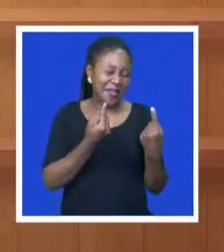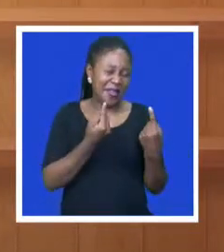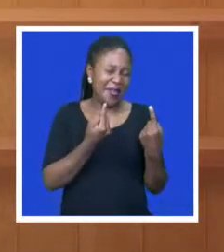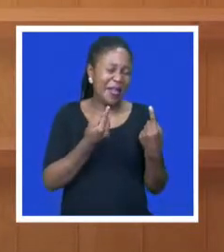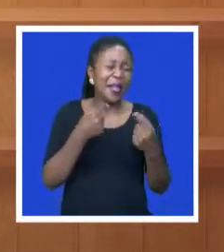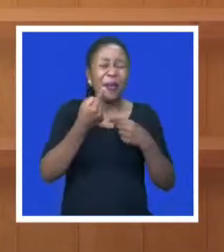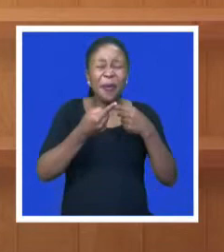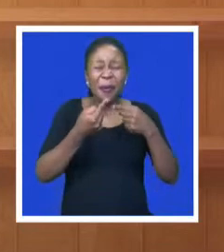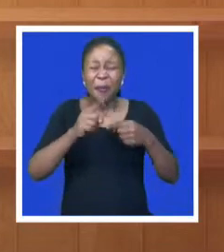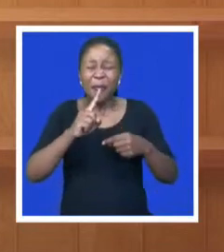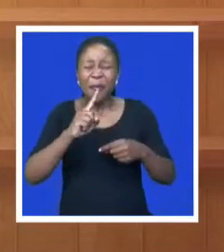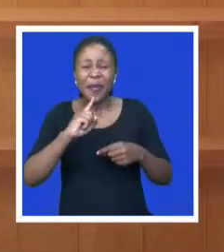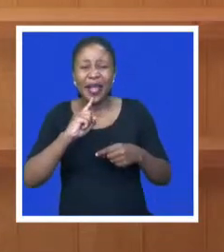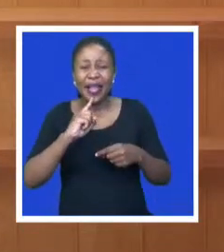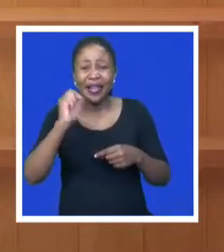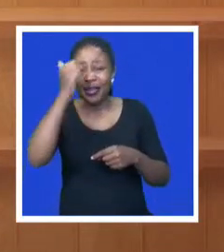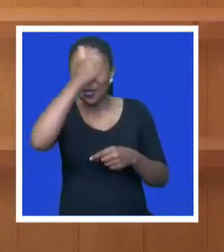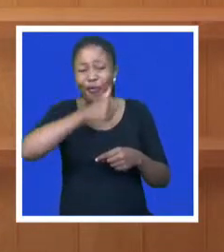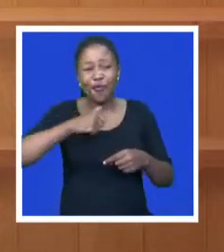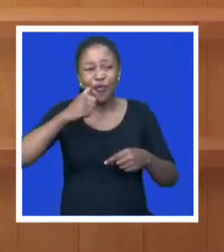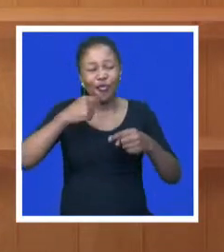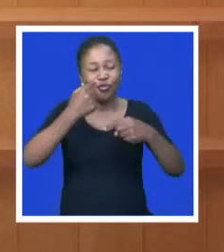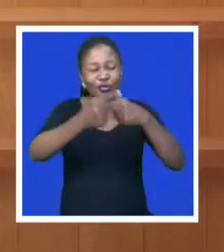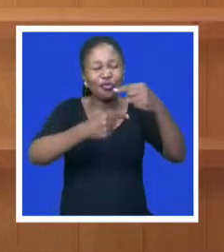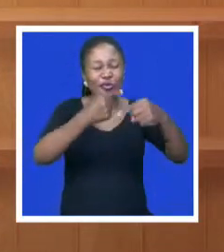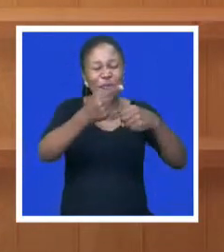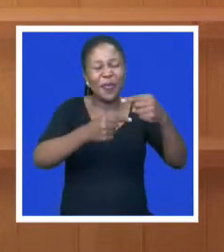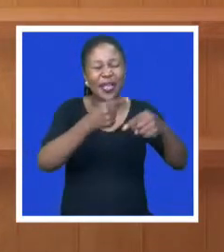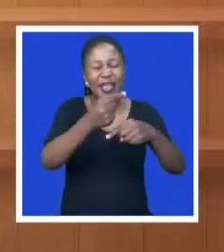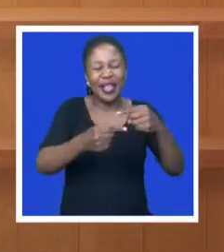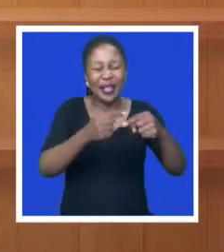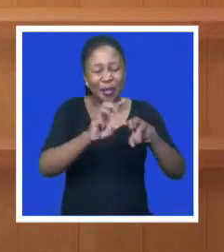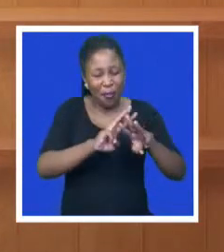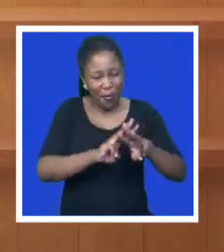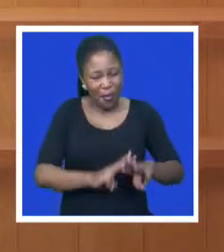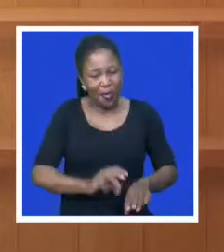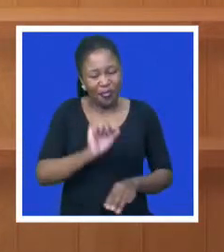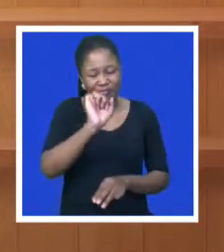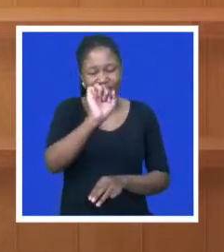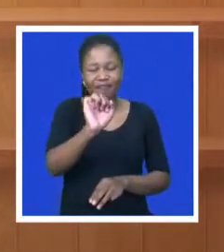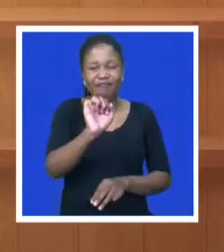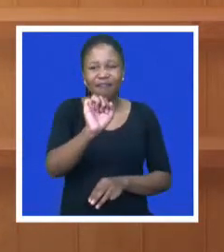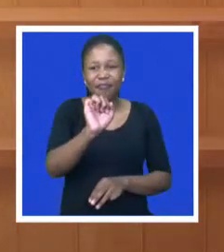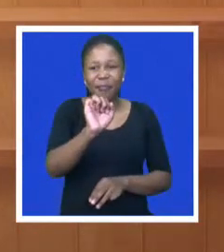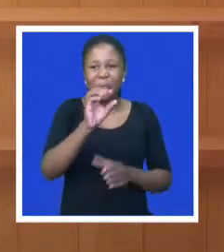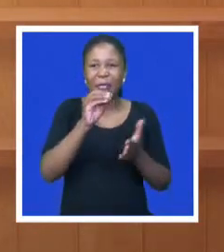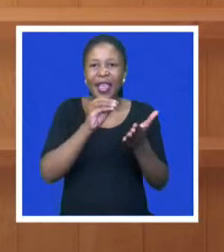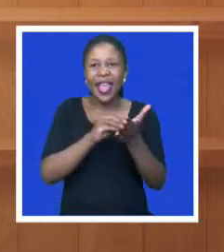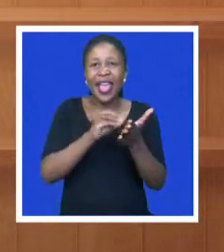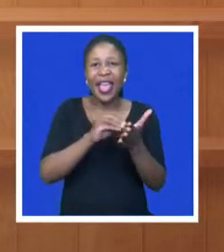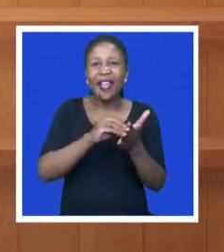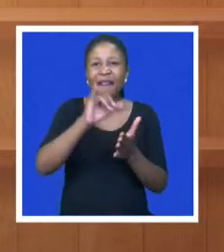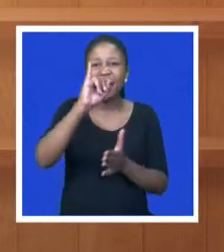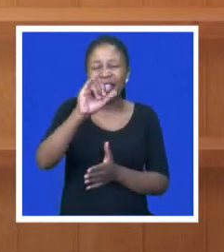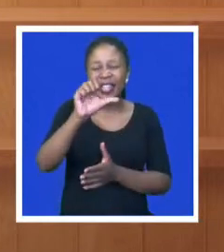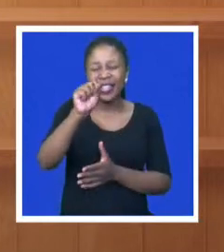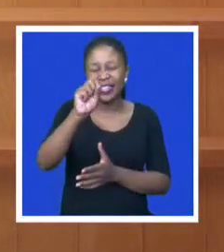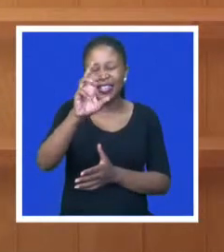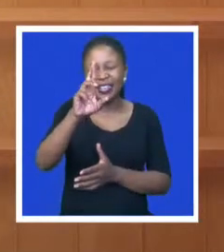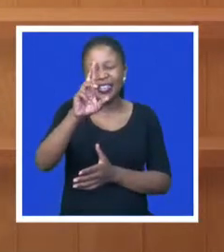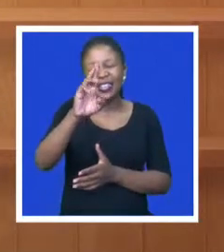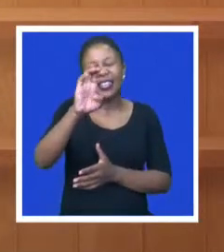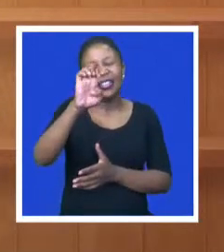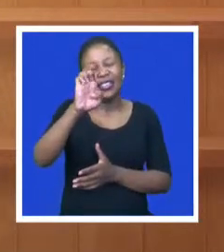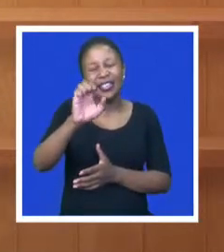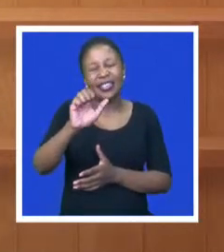Israel became a nation. Once Israel became a nation, there was King Saul who looked the part, but he